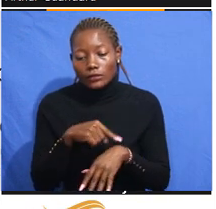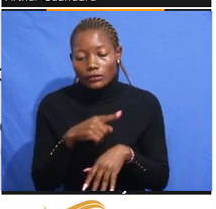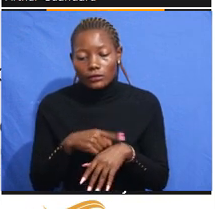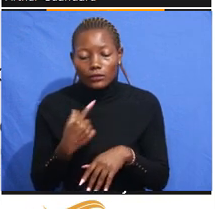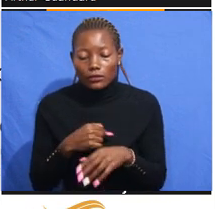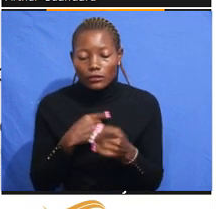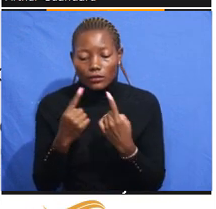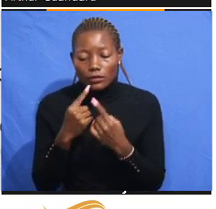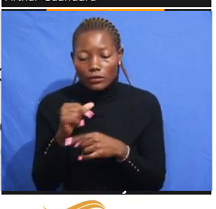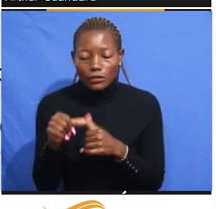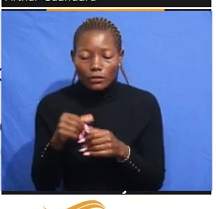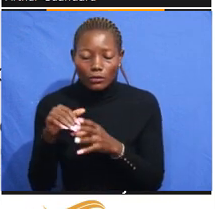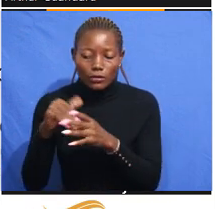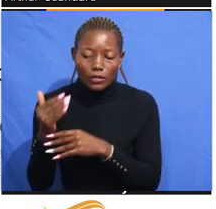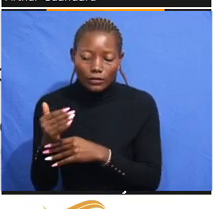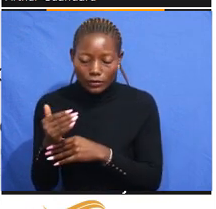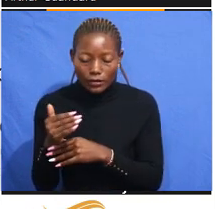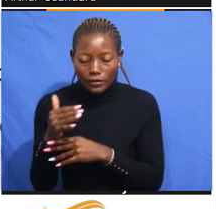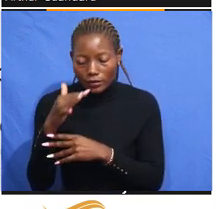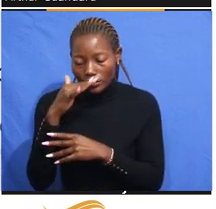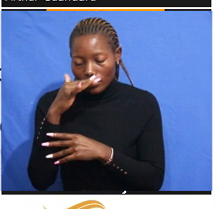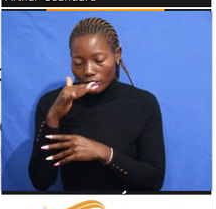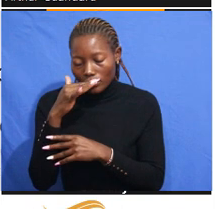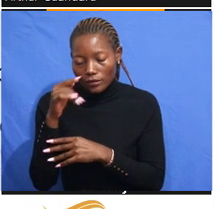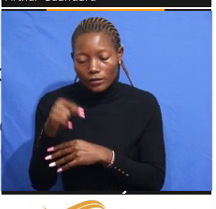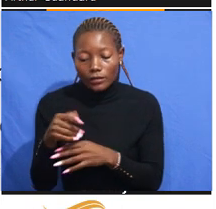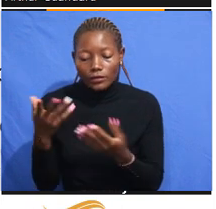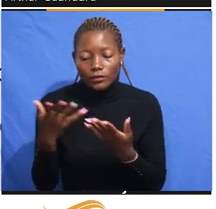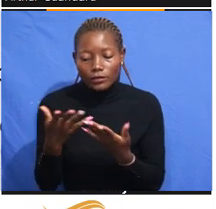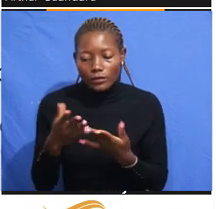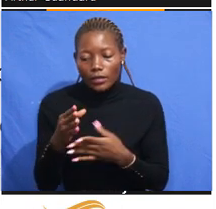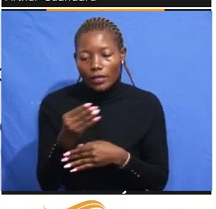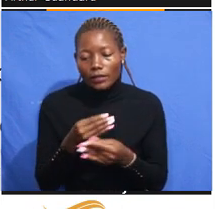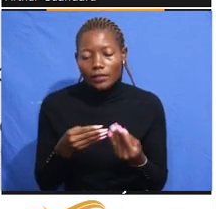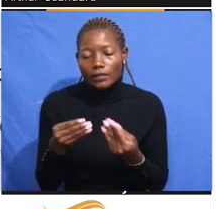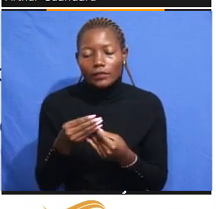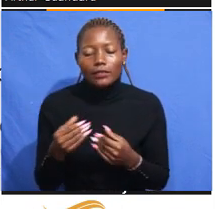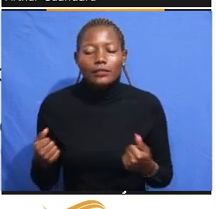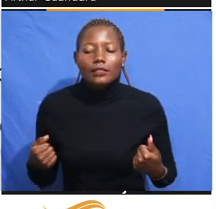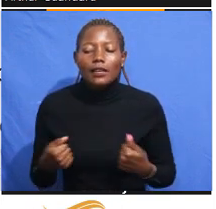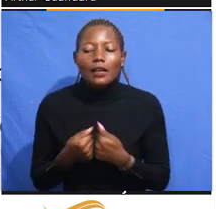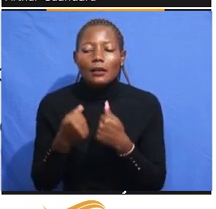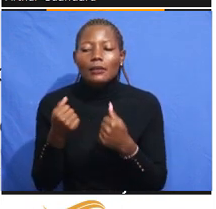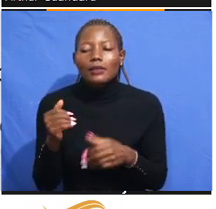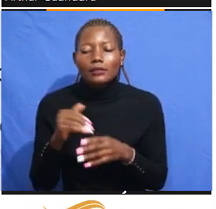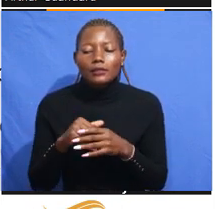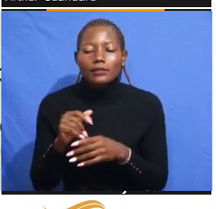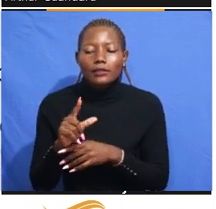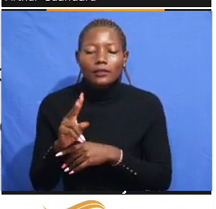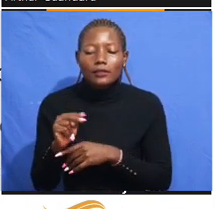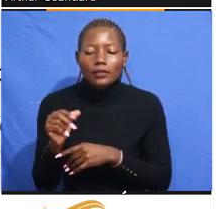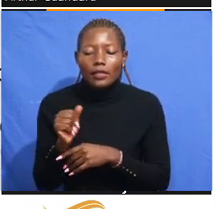about external respiration, this is where the exchange takes place at the lungs.